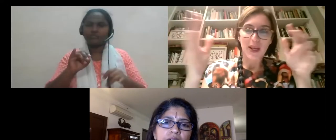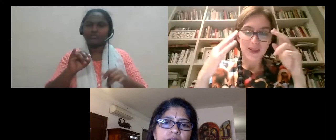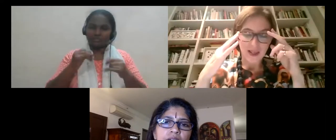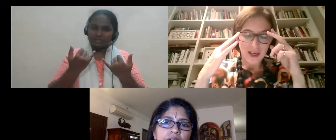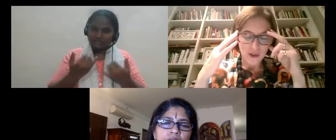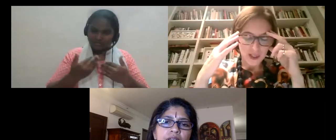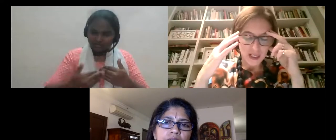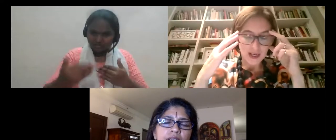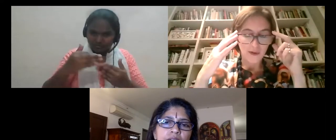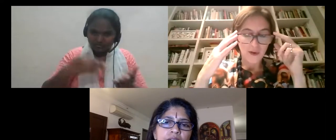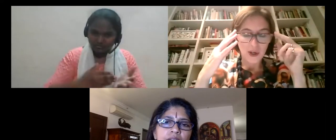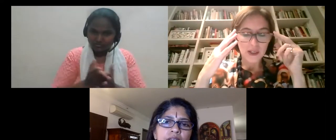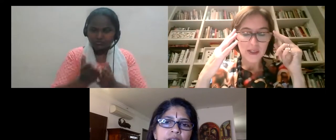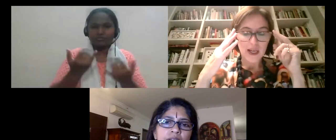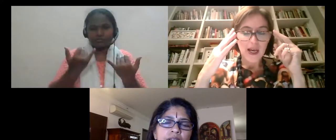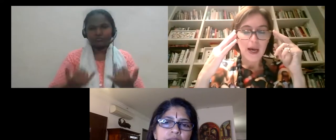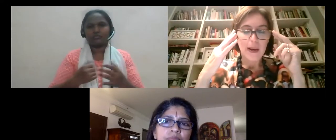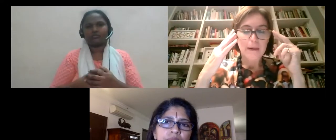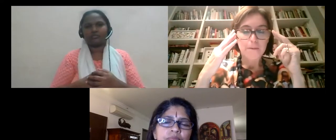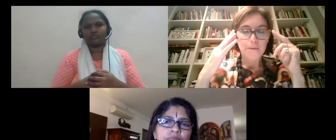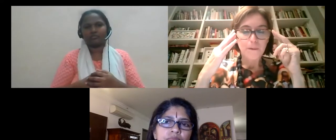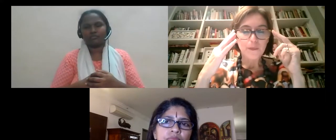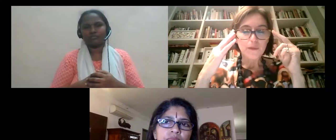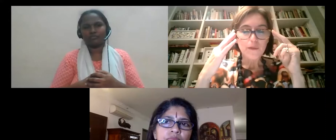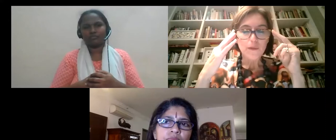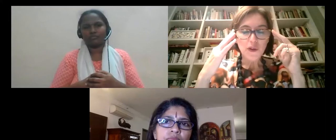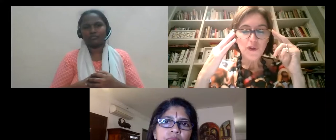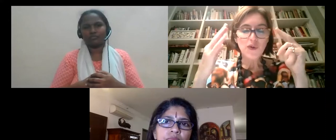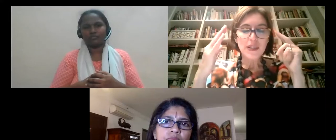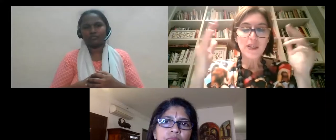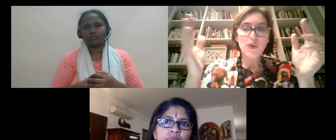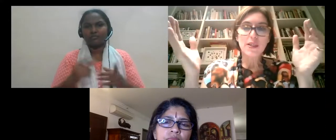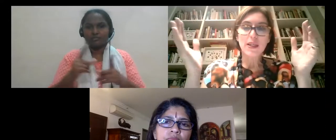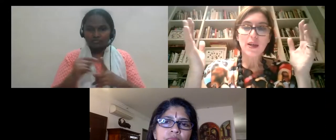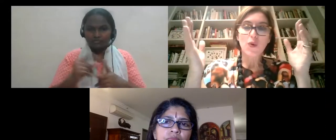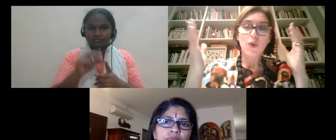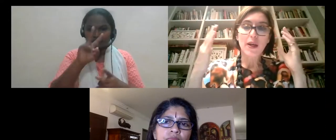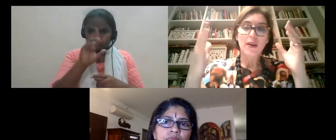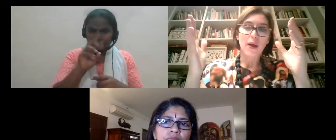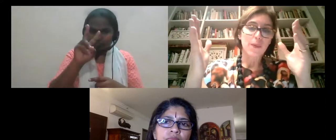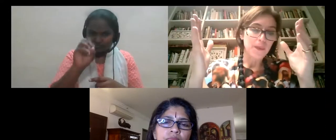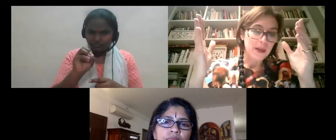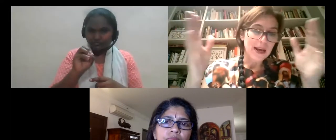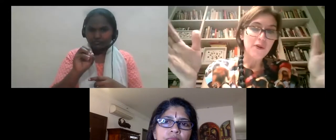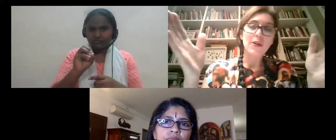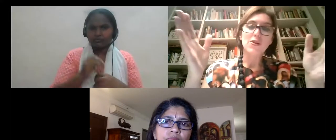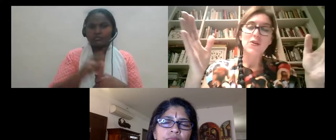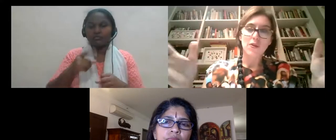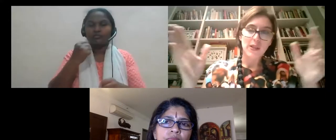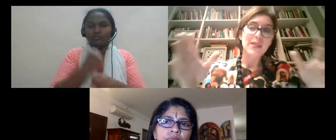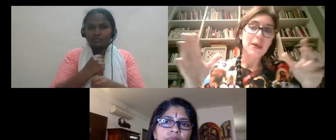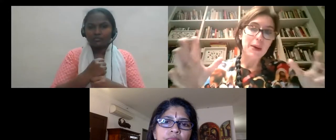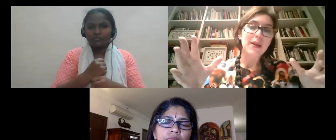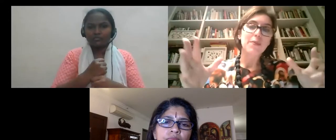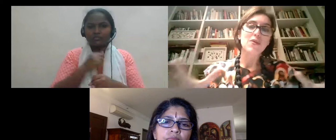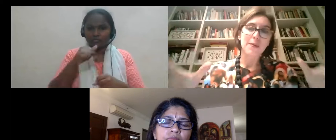through it in Argentina, of course. Mm-hmm. During 2020, the government,